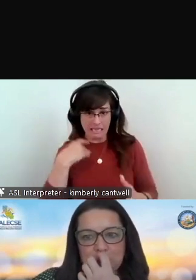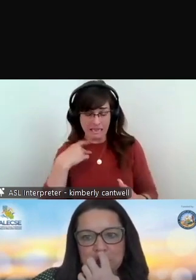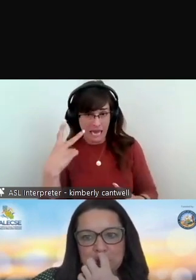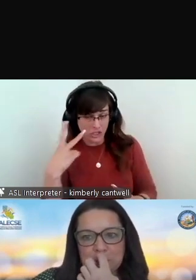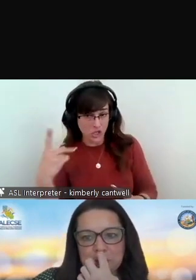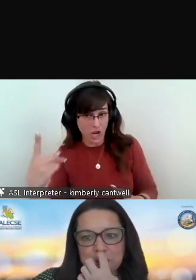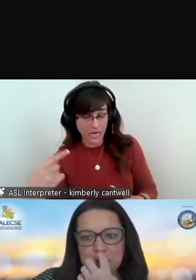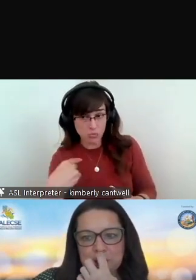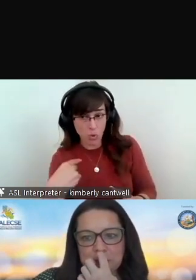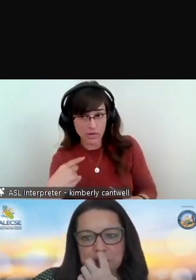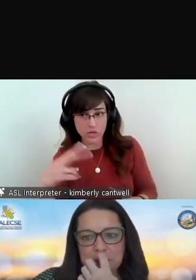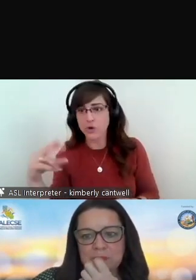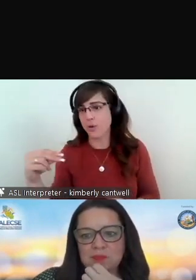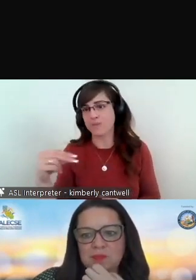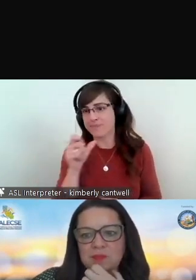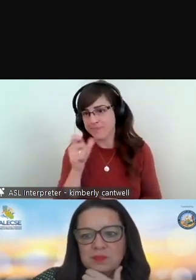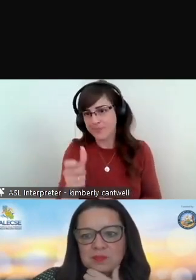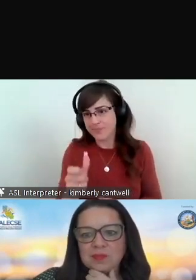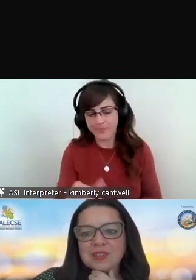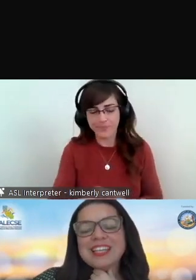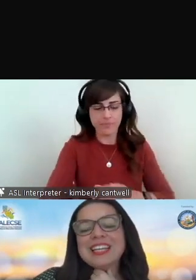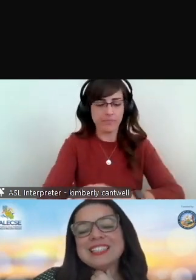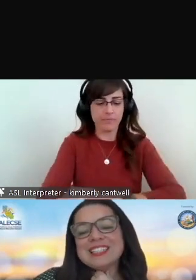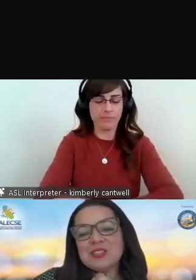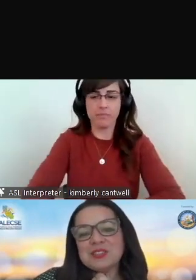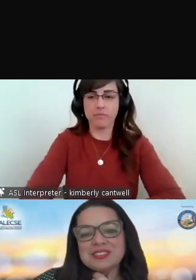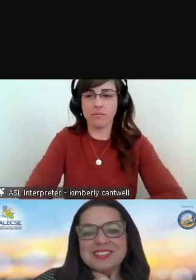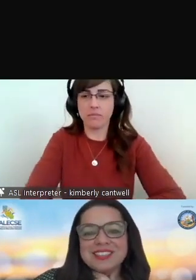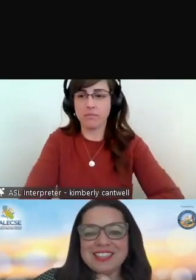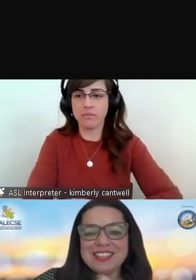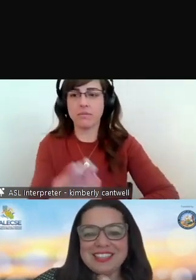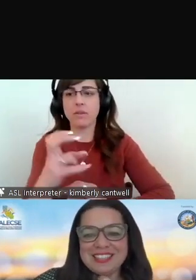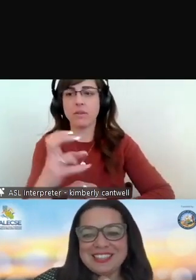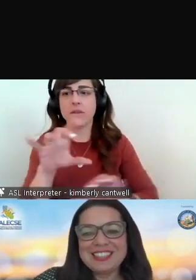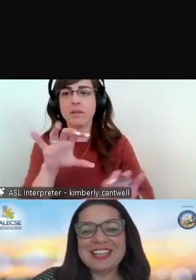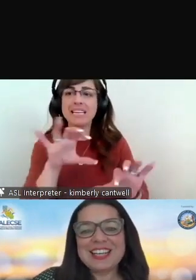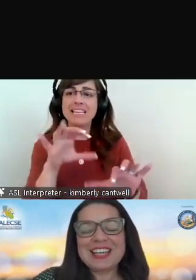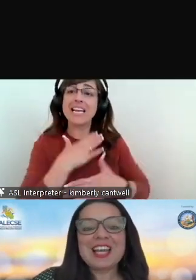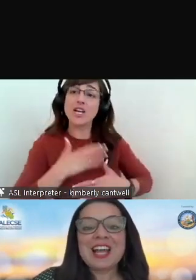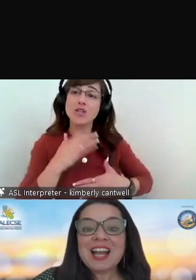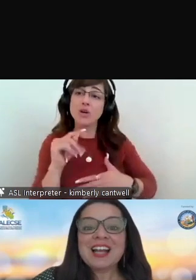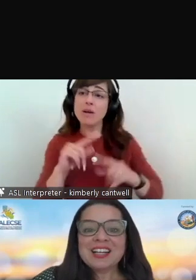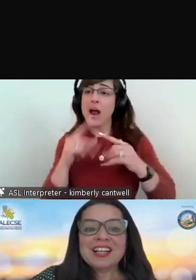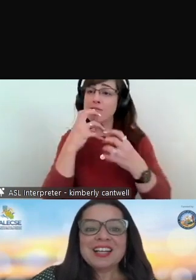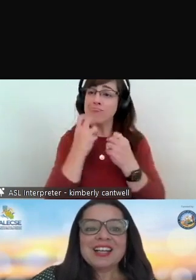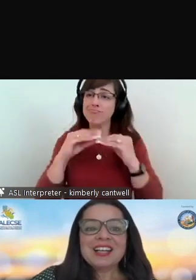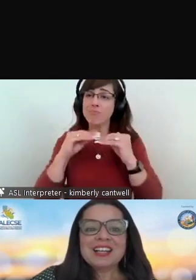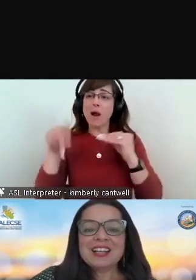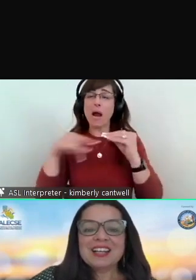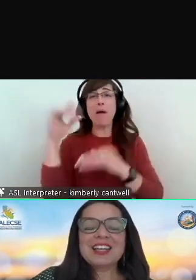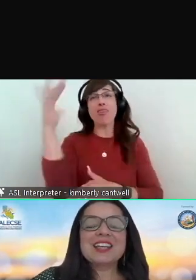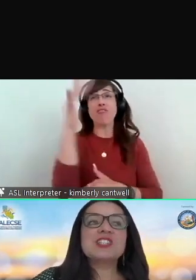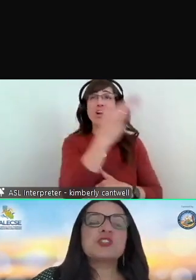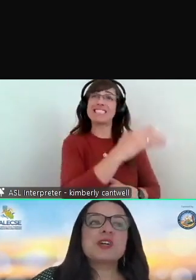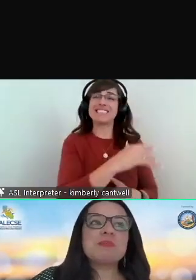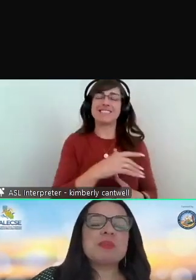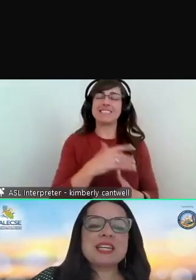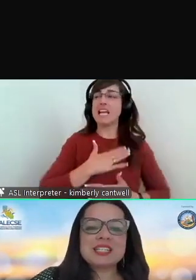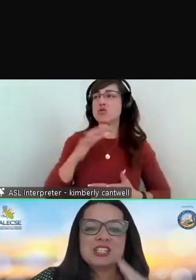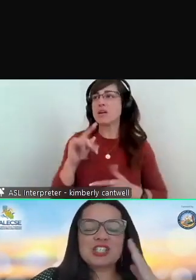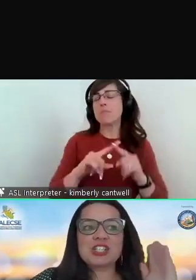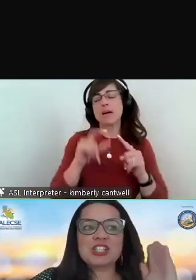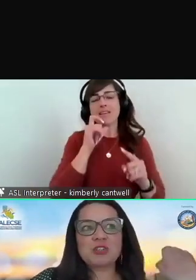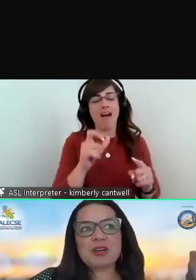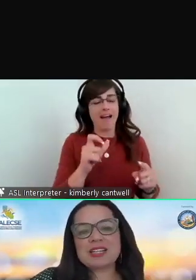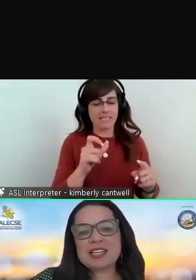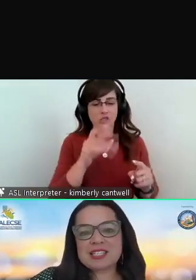his point? He doesn't. He did a good one. He did. He enjoyed it. He just cared more about the forest. He enjoyed it, but he